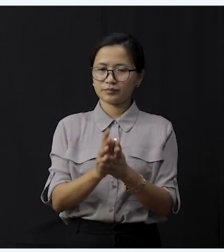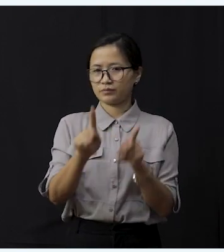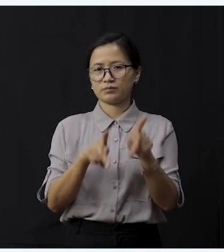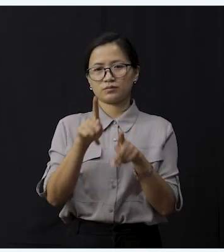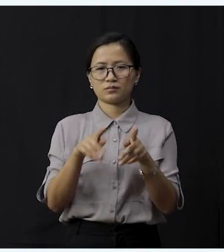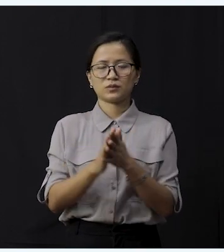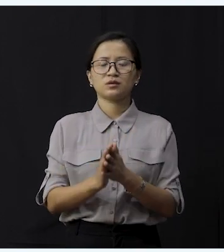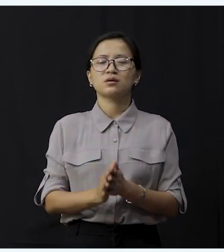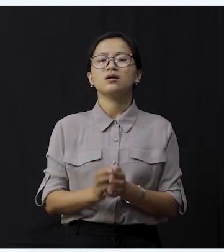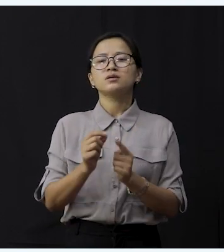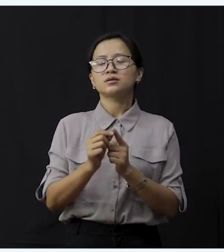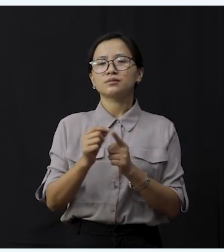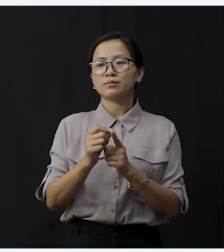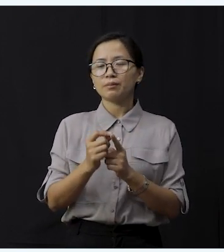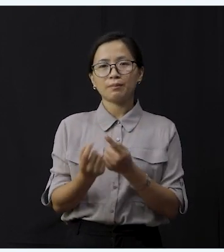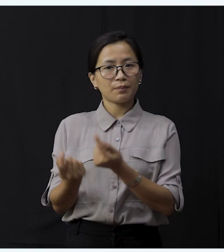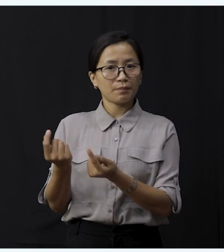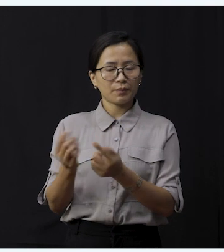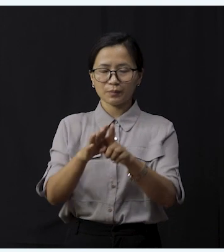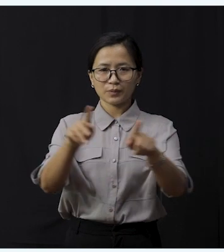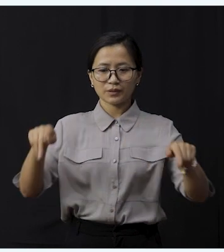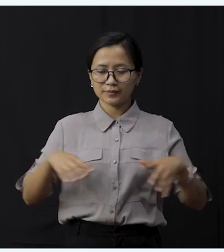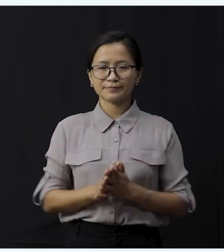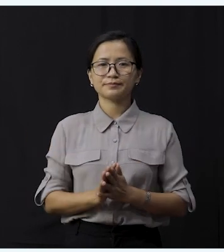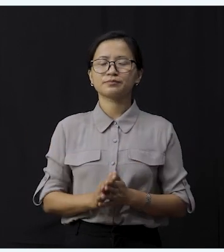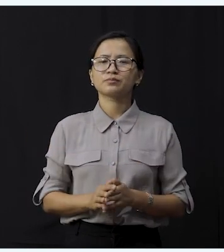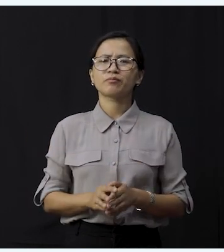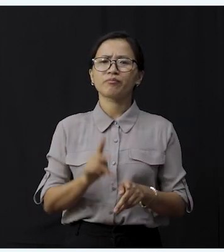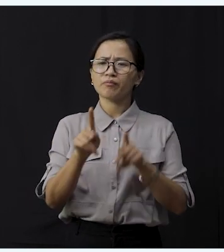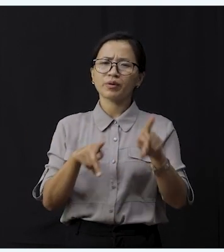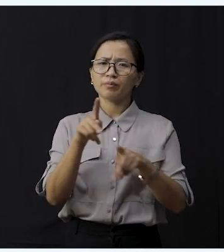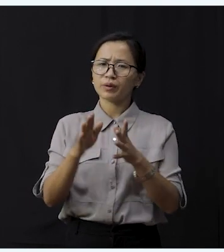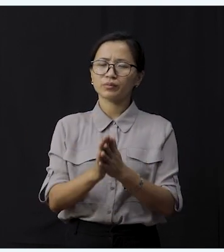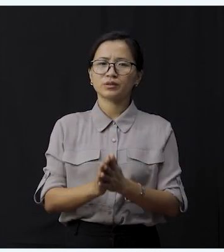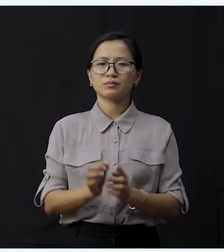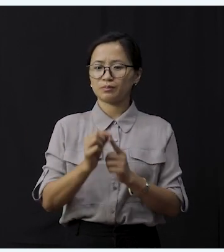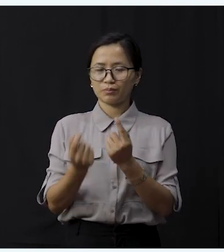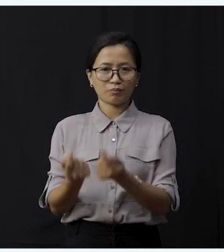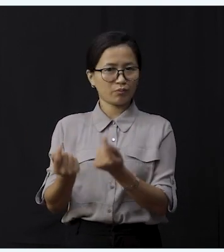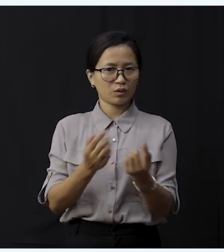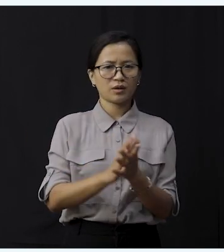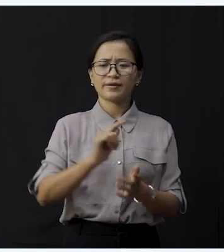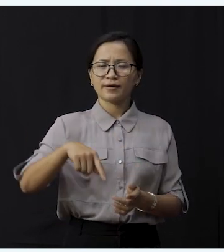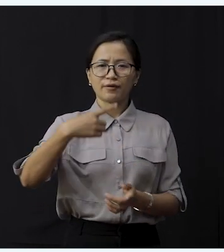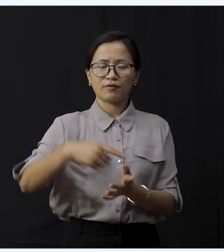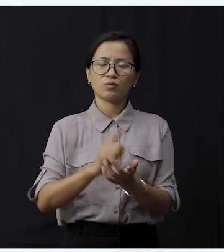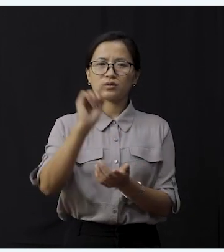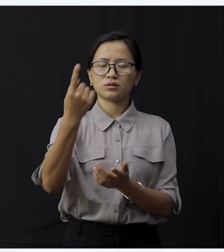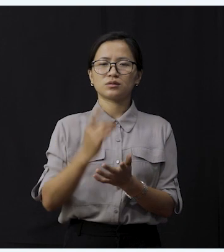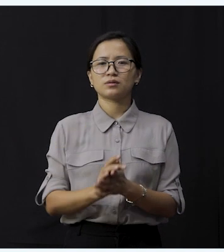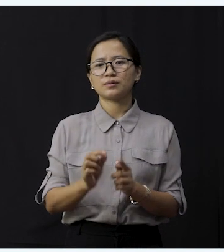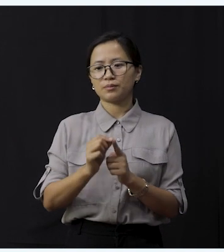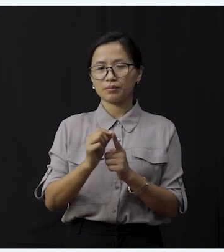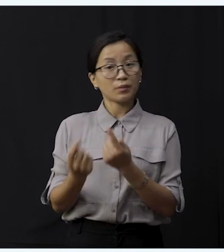is a public property because it does not belong to yourself. It does not belong to a single person, but everyone can go to the